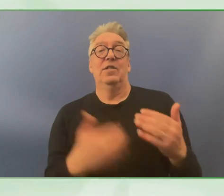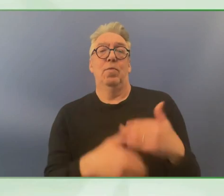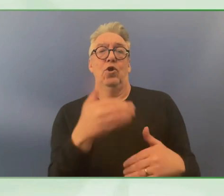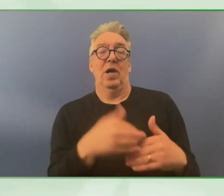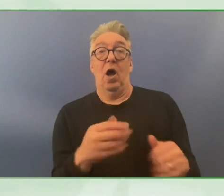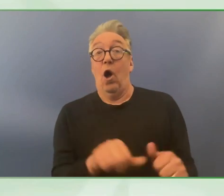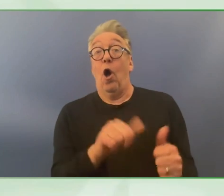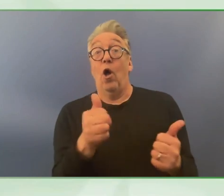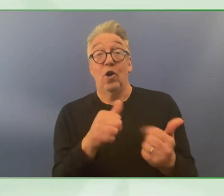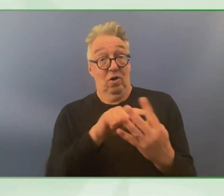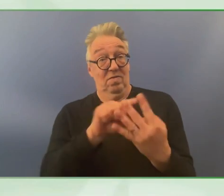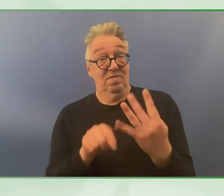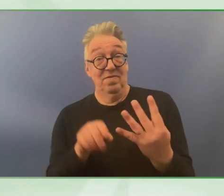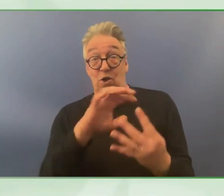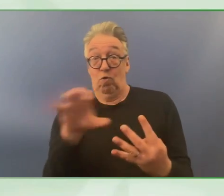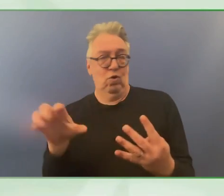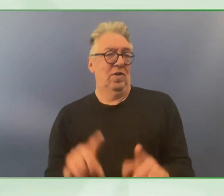countries. But in